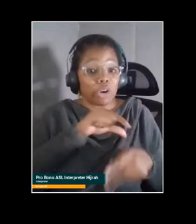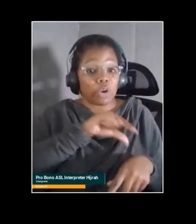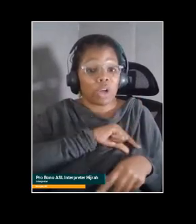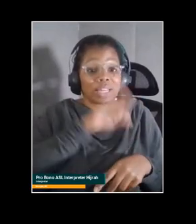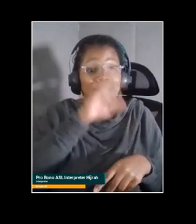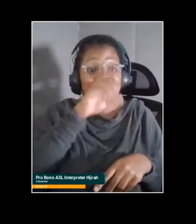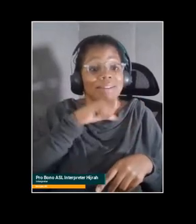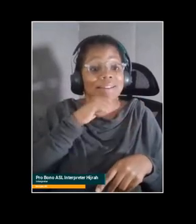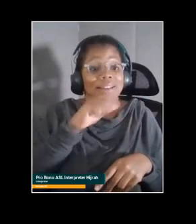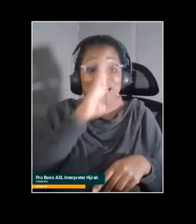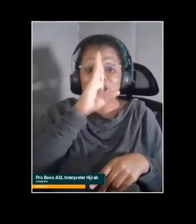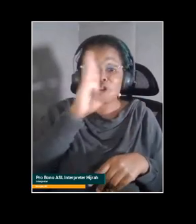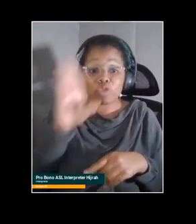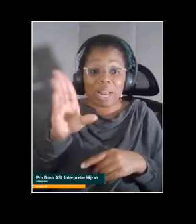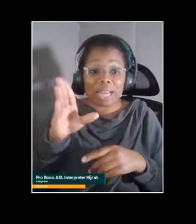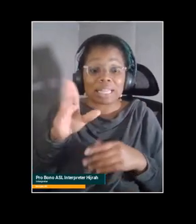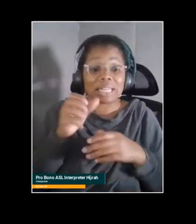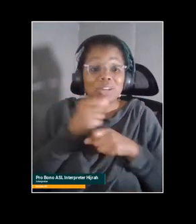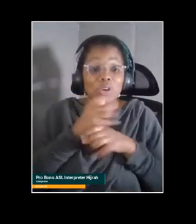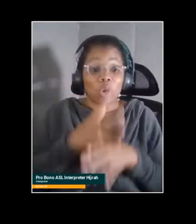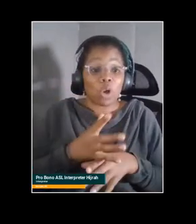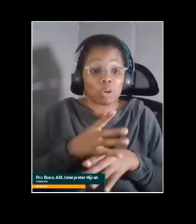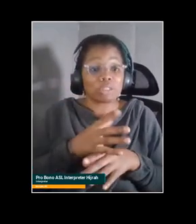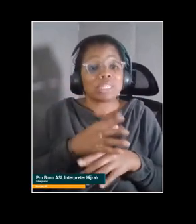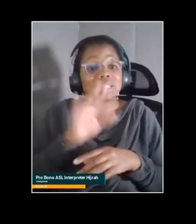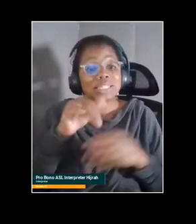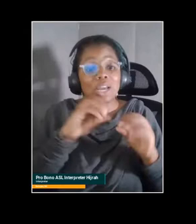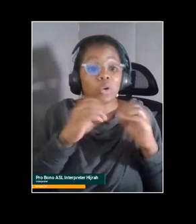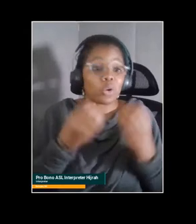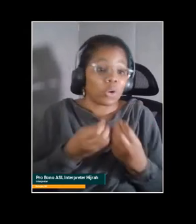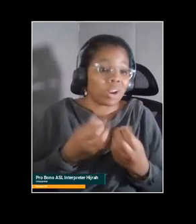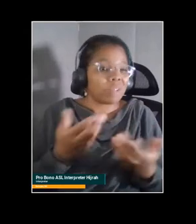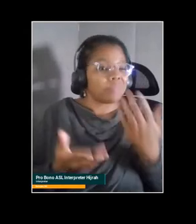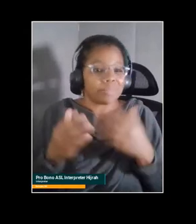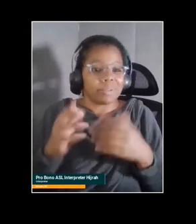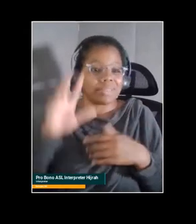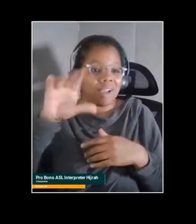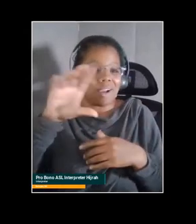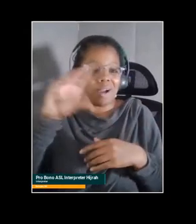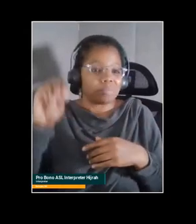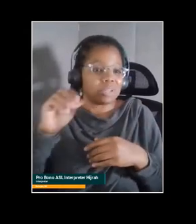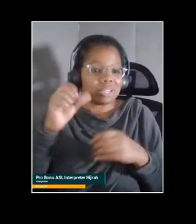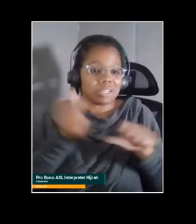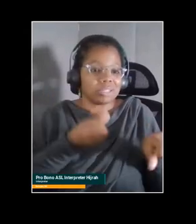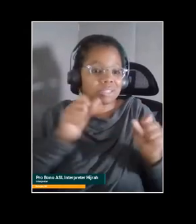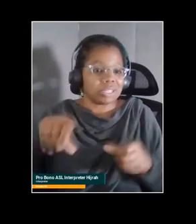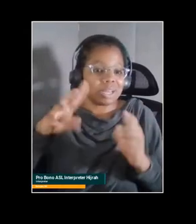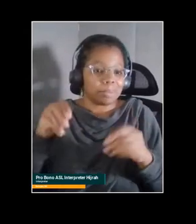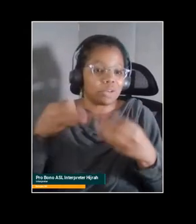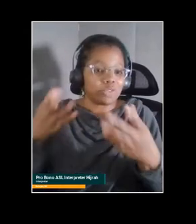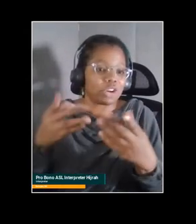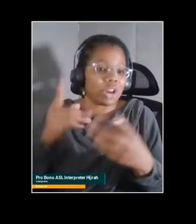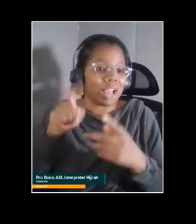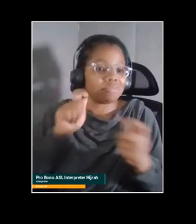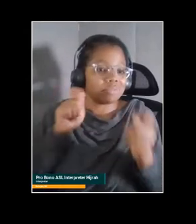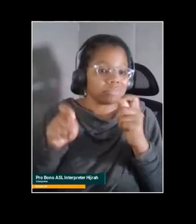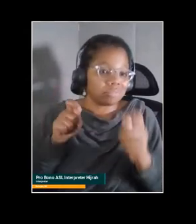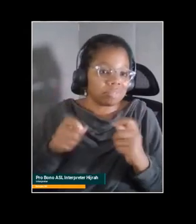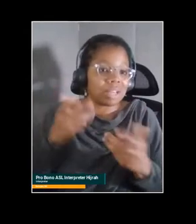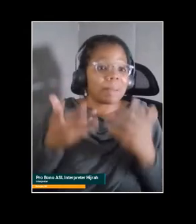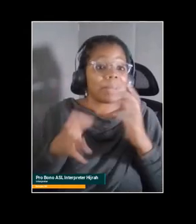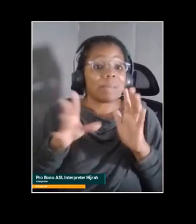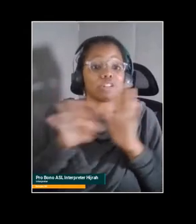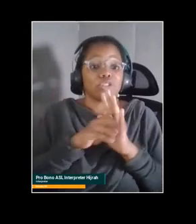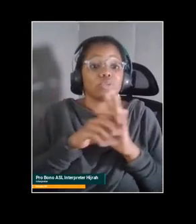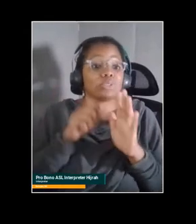leads the organization, maybe the ski lodge or the ski provider, to adapt, perhaps choosing not